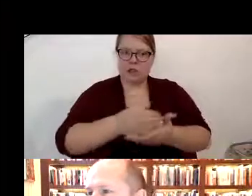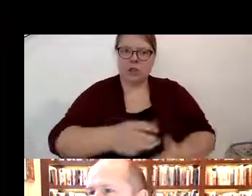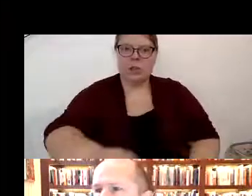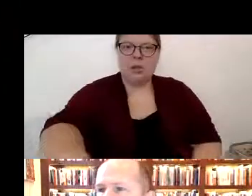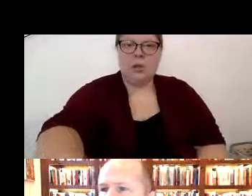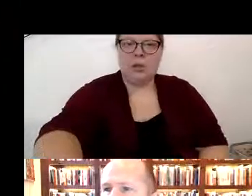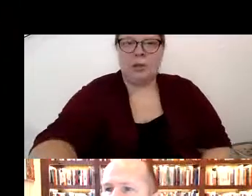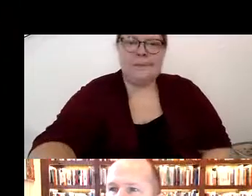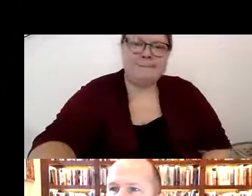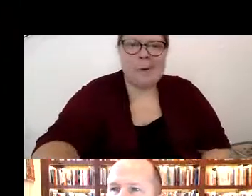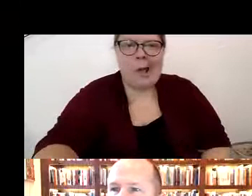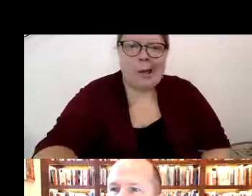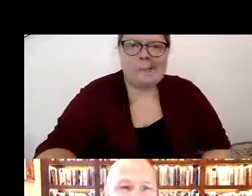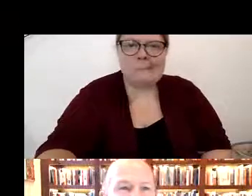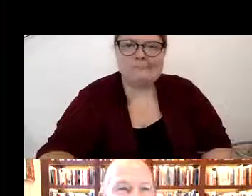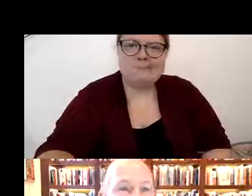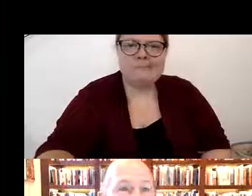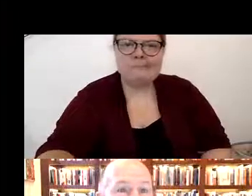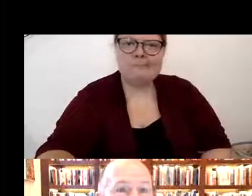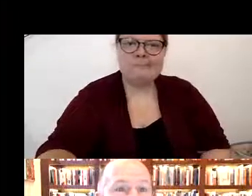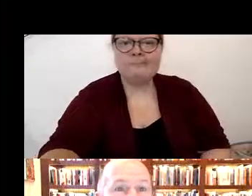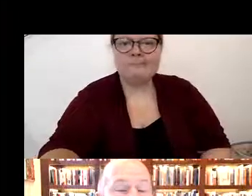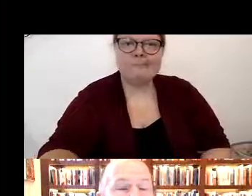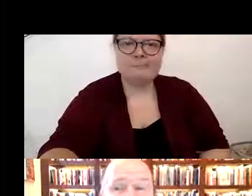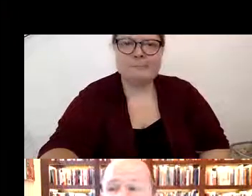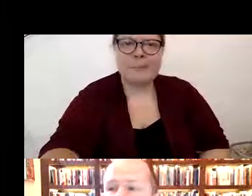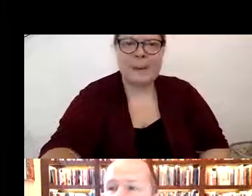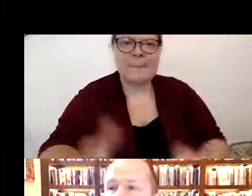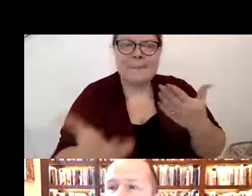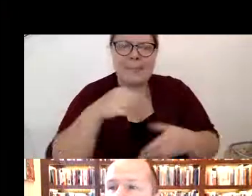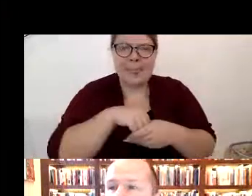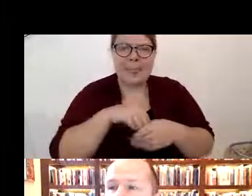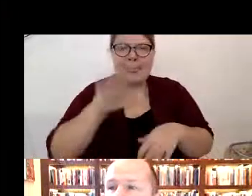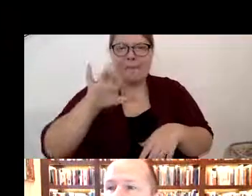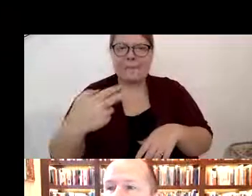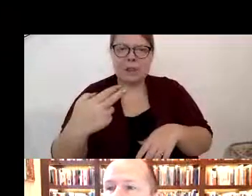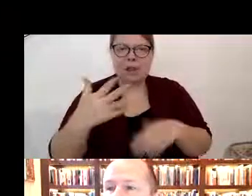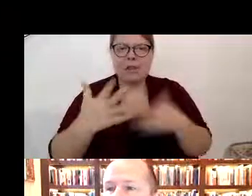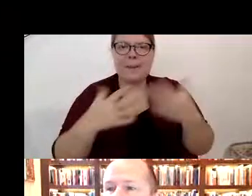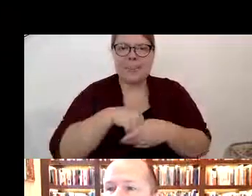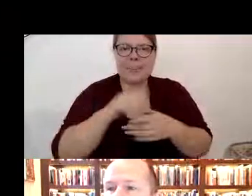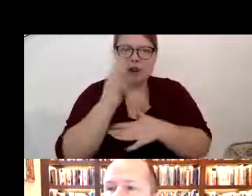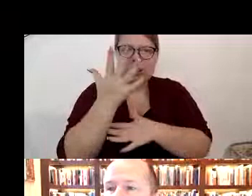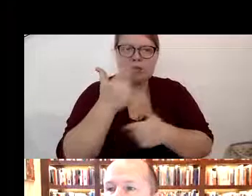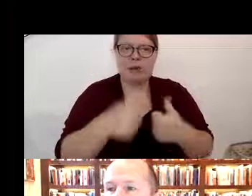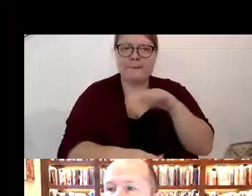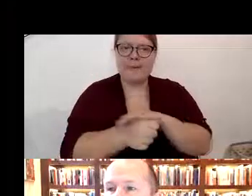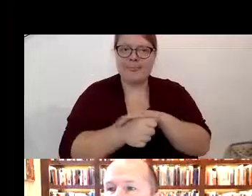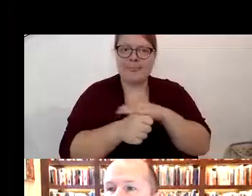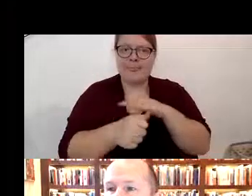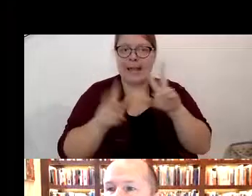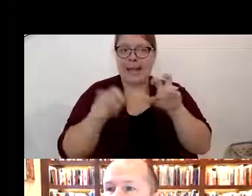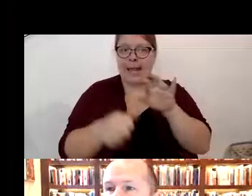well, I think it's over in the bushes. I think it's over in the trees. And you may yourself be looking for the hidden tiger. And really, the hidden tiger